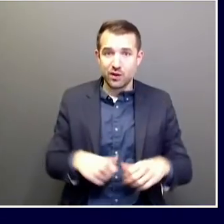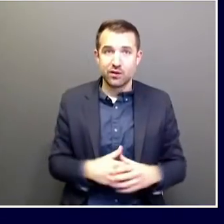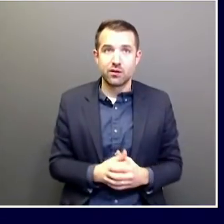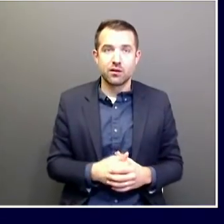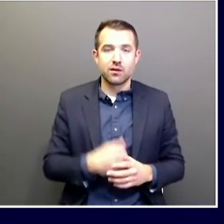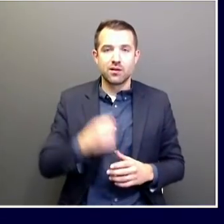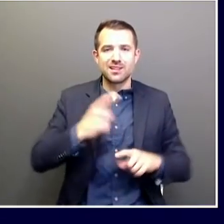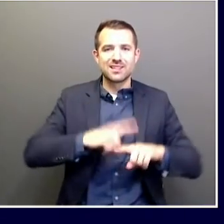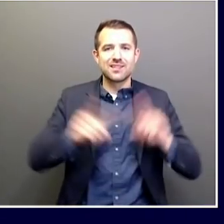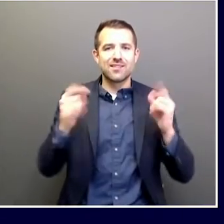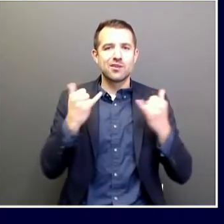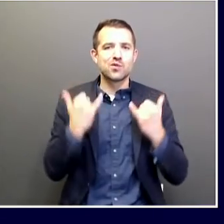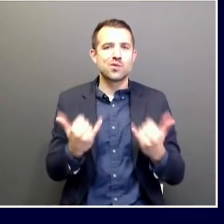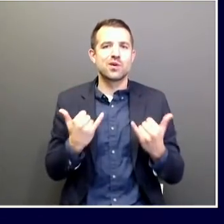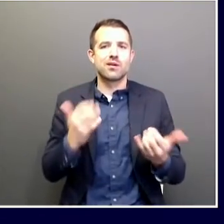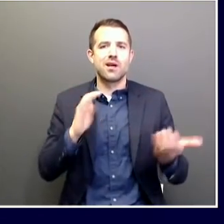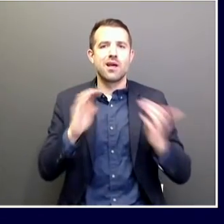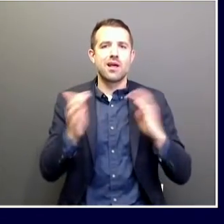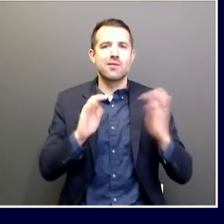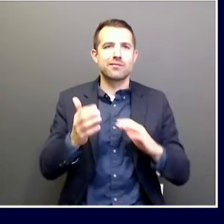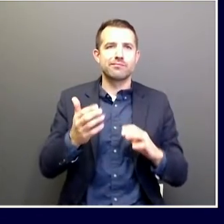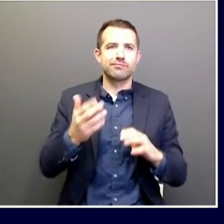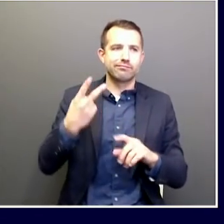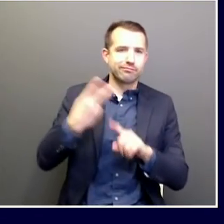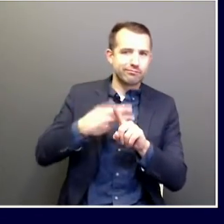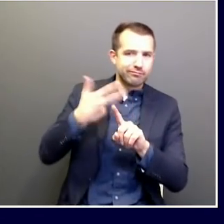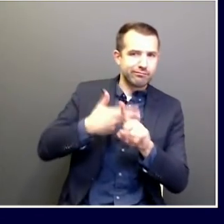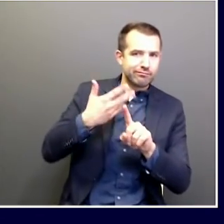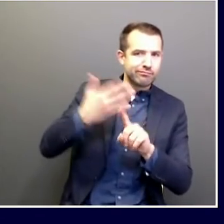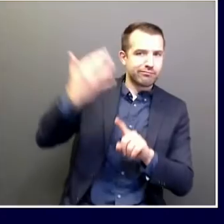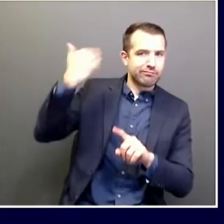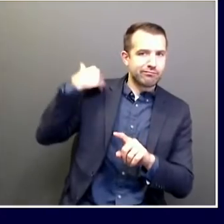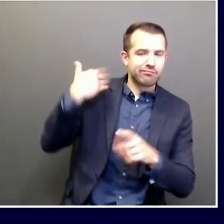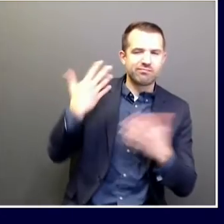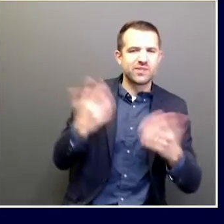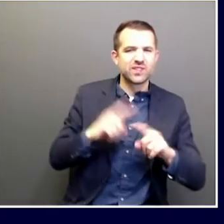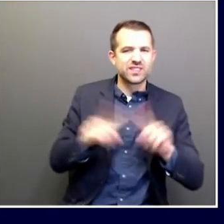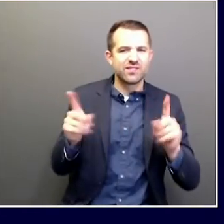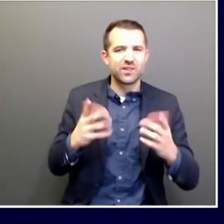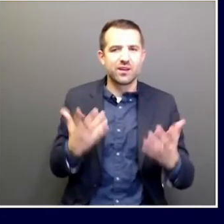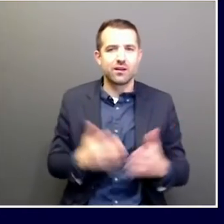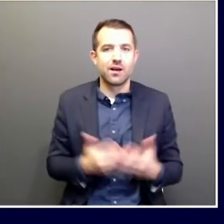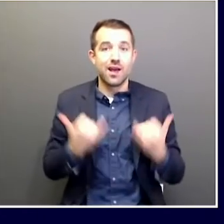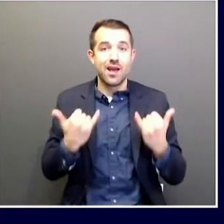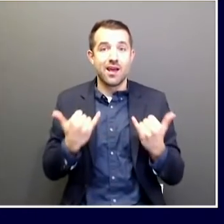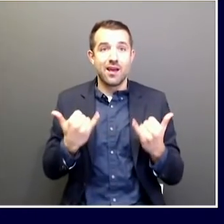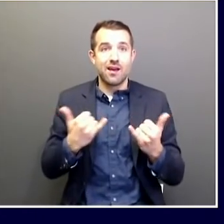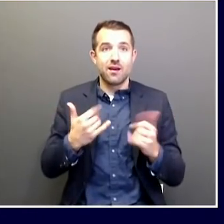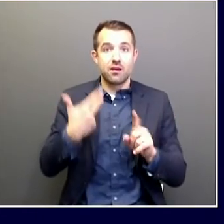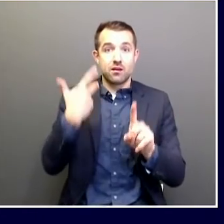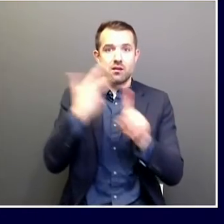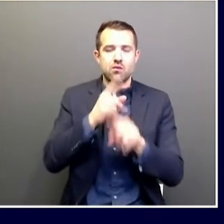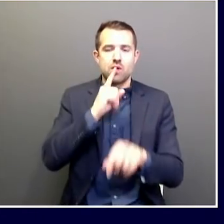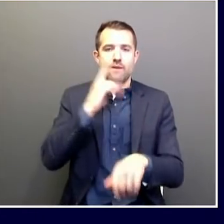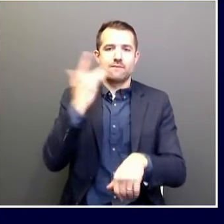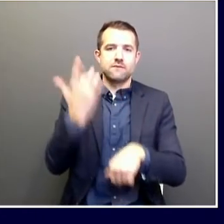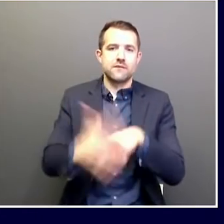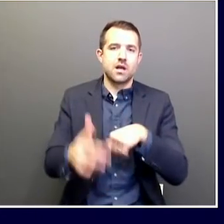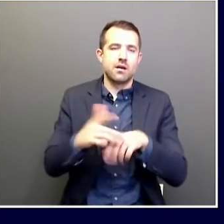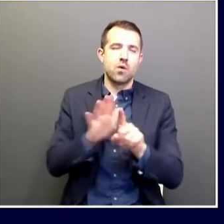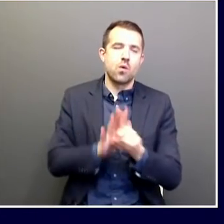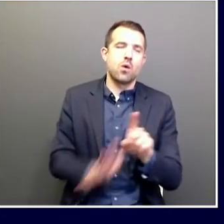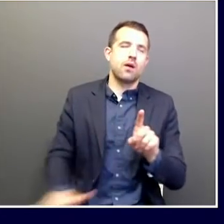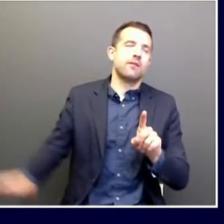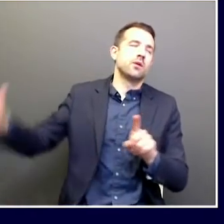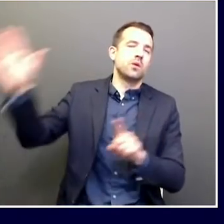to even just a couple of months ago is even more widespread availability of the vaccines, not just in pharmacies, as your question